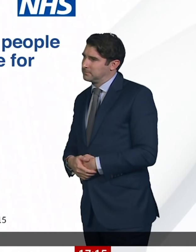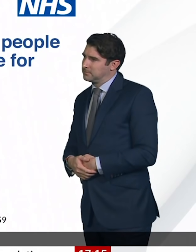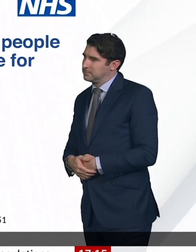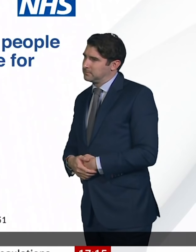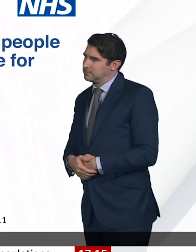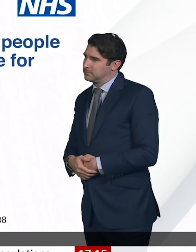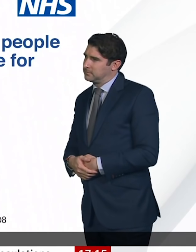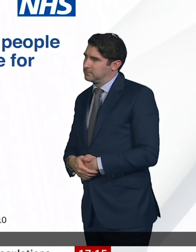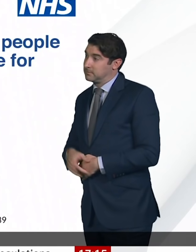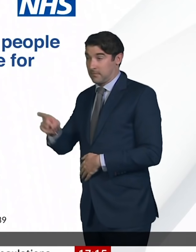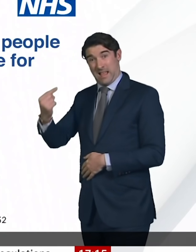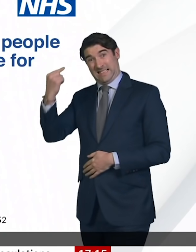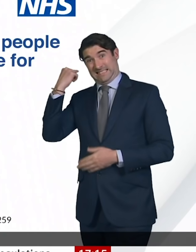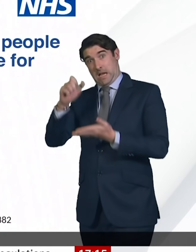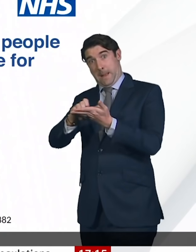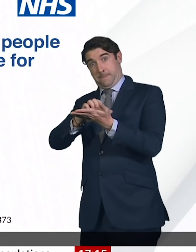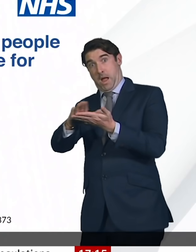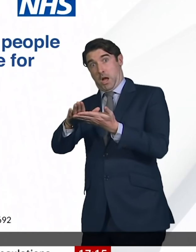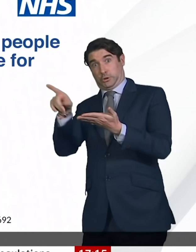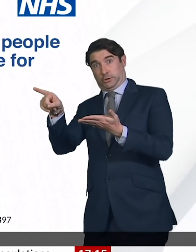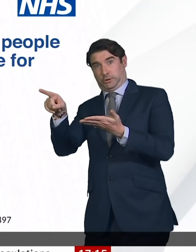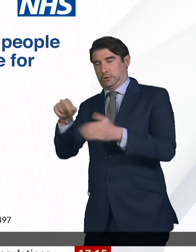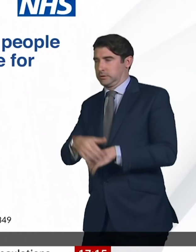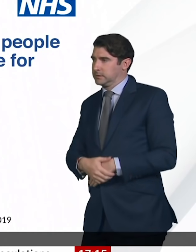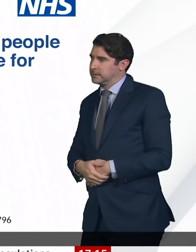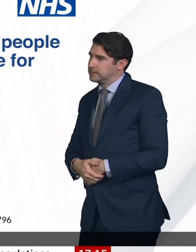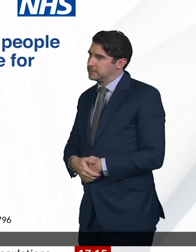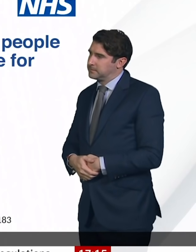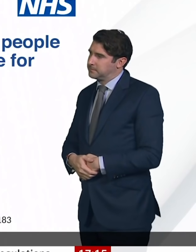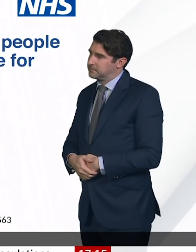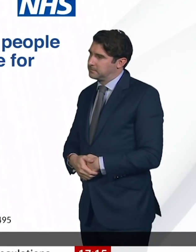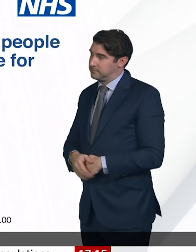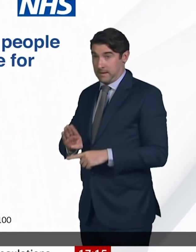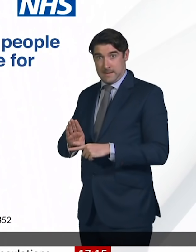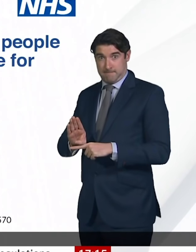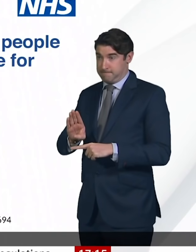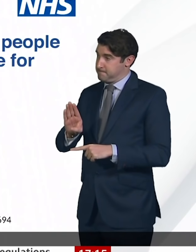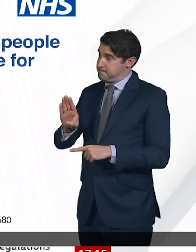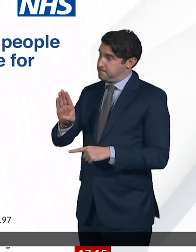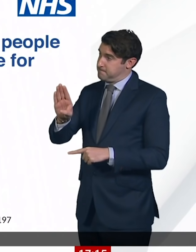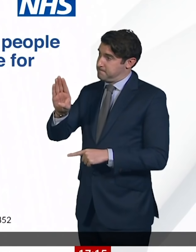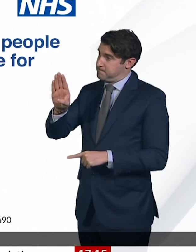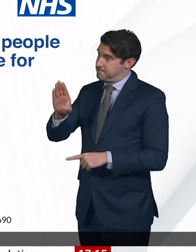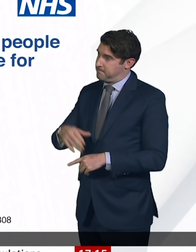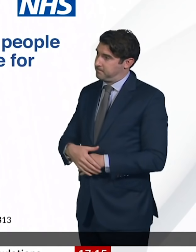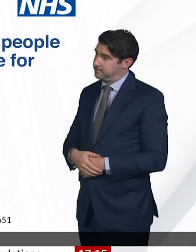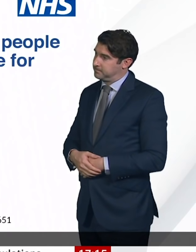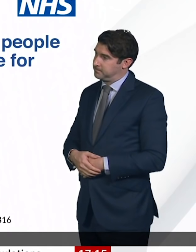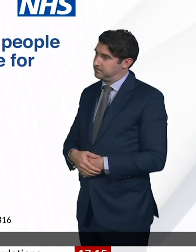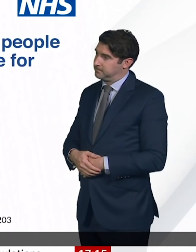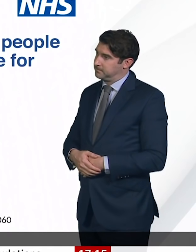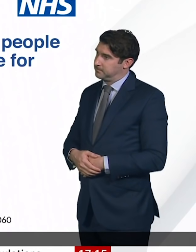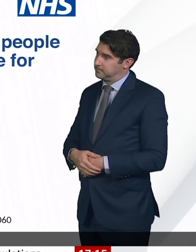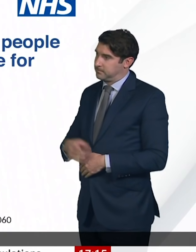how it spread in the first wave. And on the right, you can see the wave getting steadily darker, concentrating at that stage in